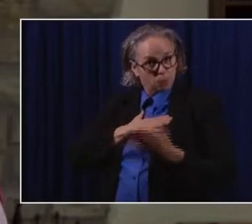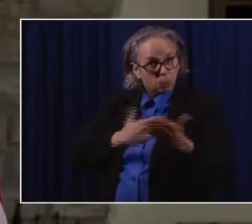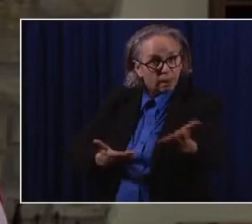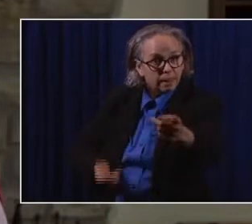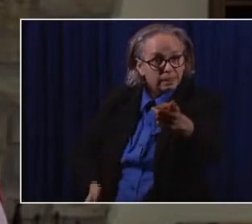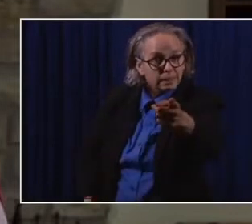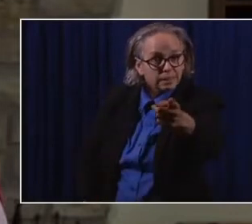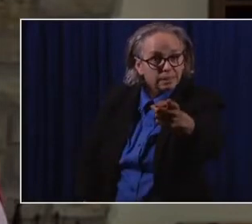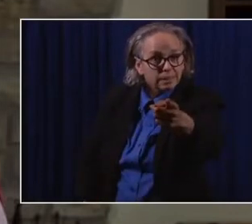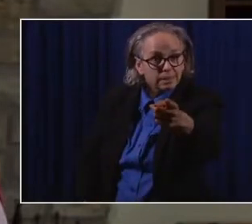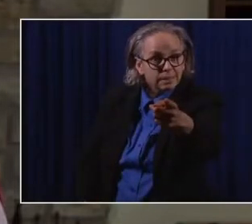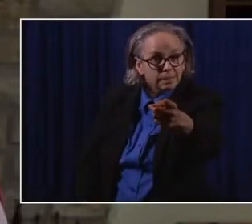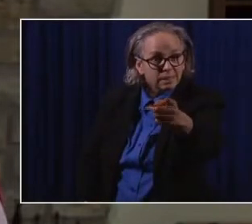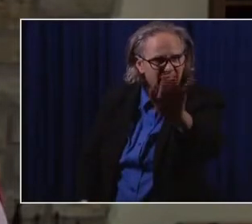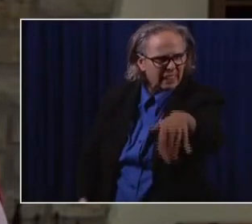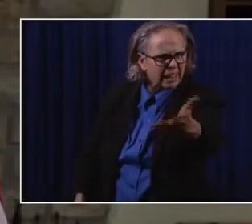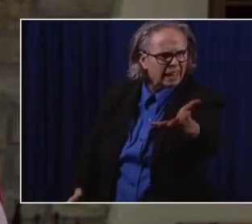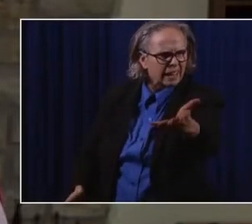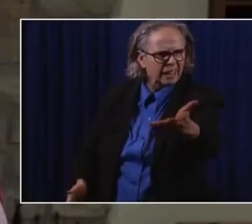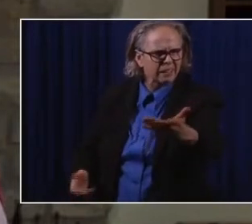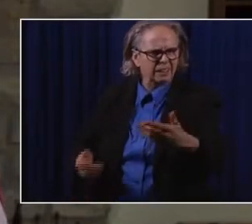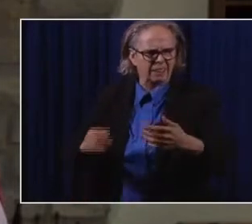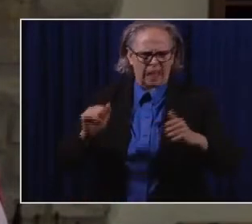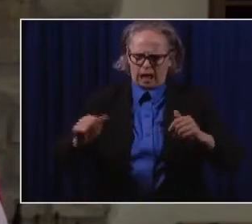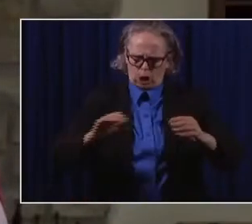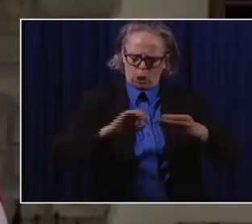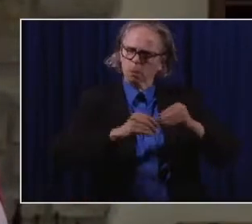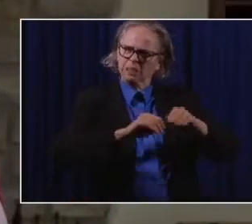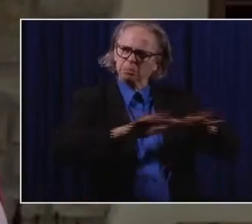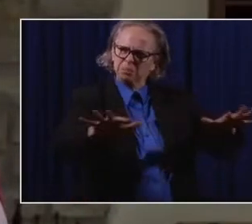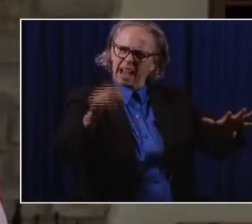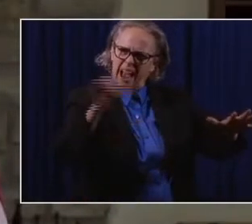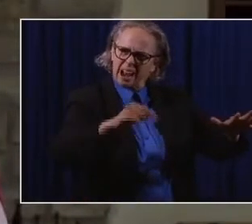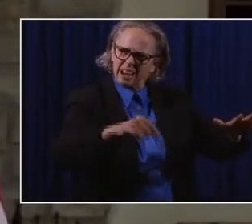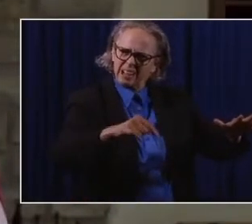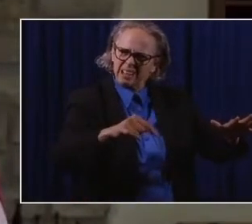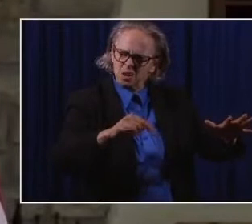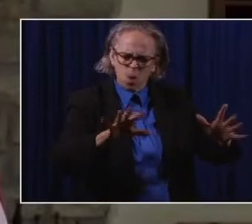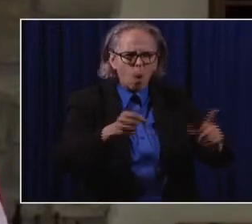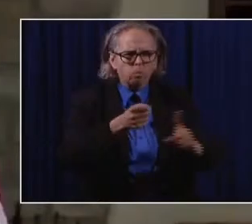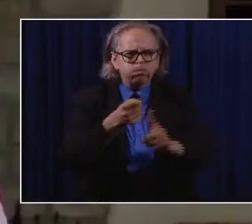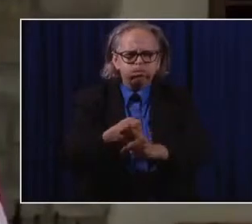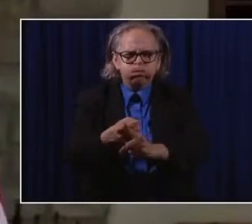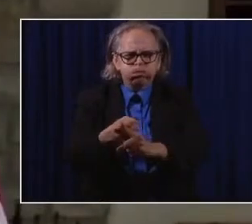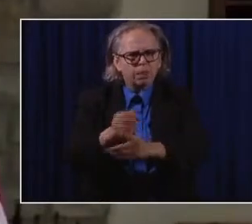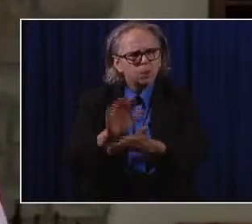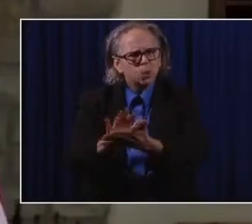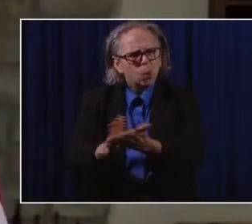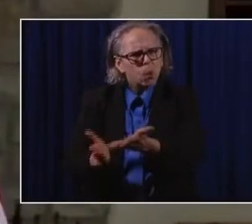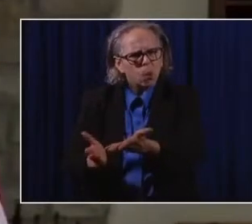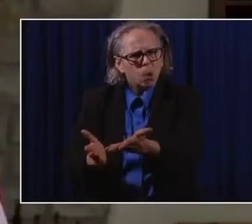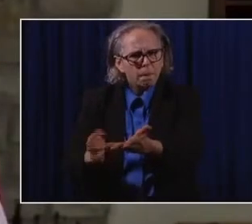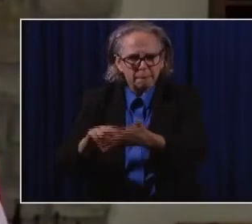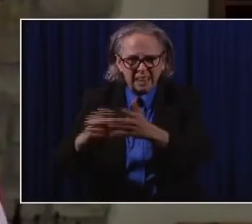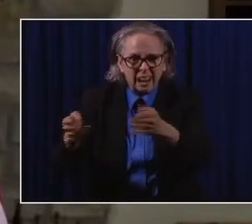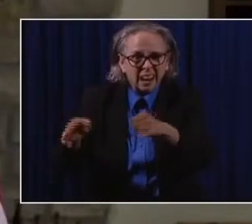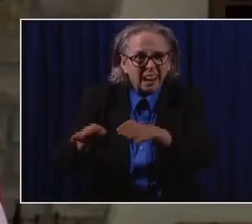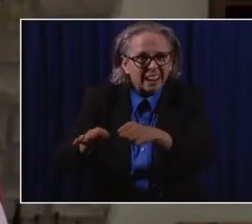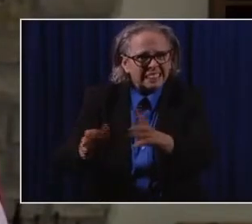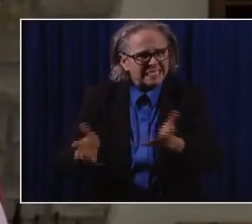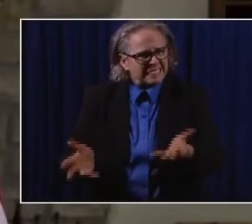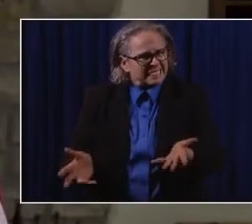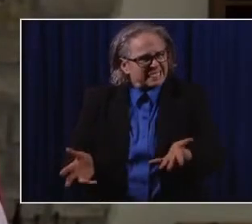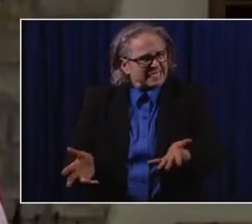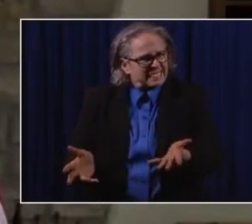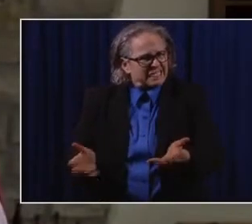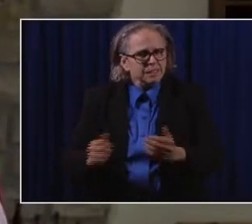in the community is what determines what is going on in our schools. Some schools, because of